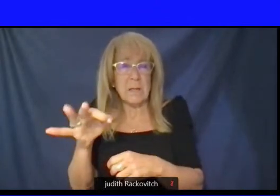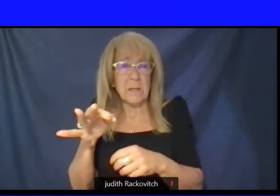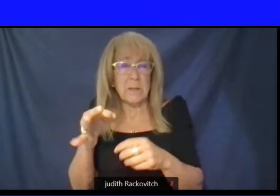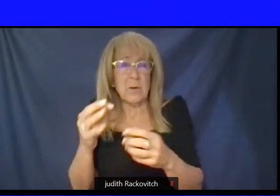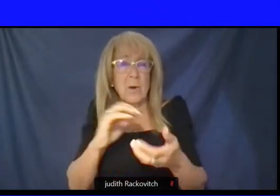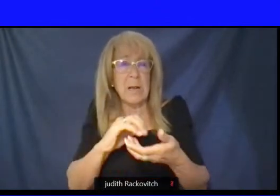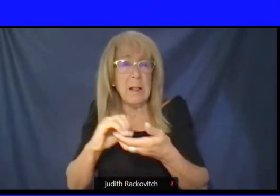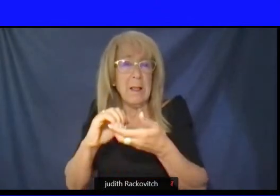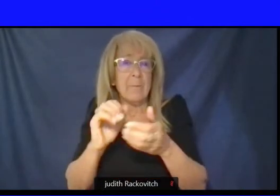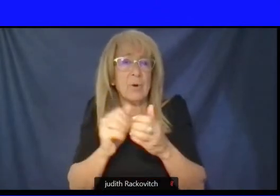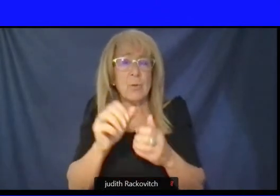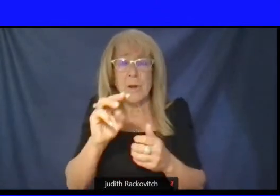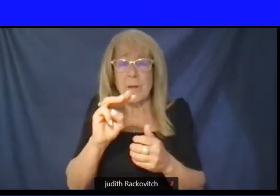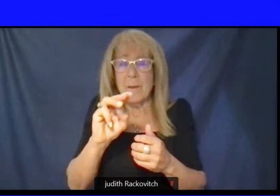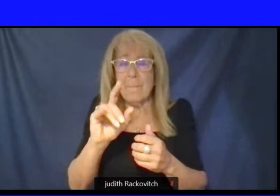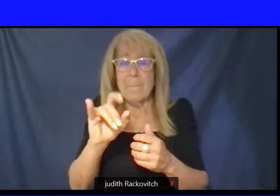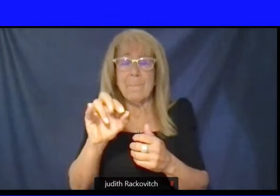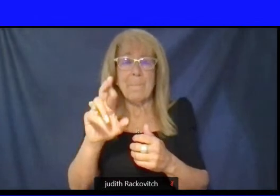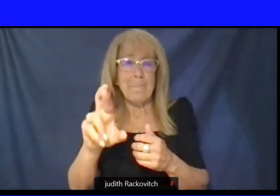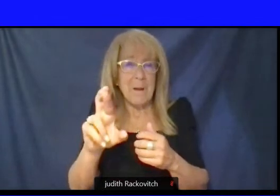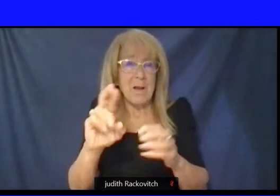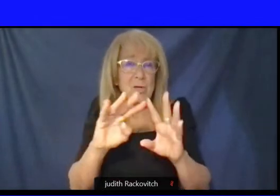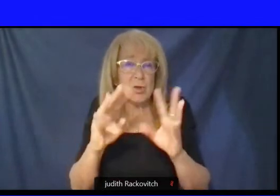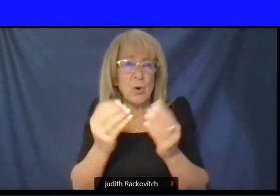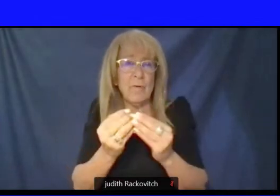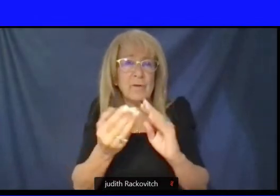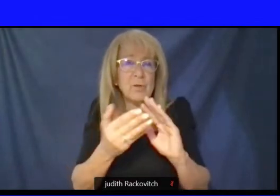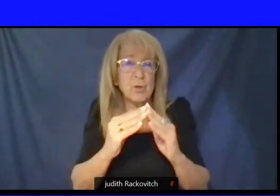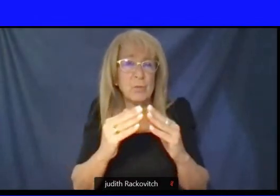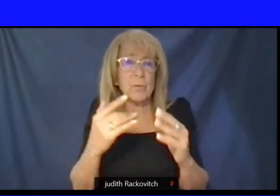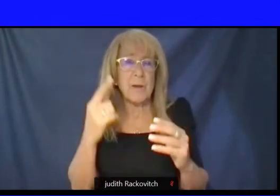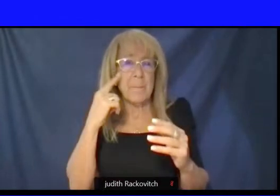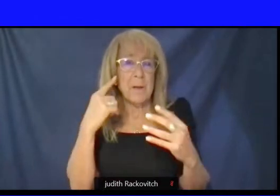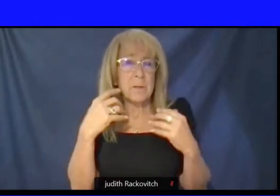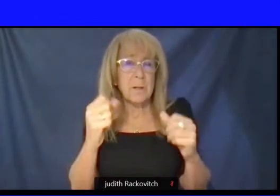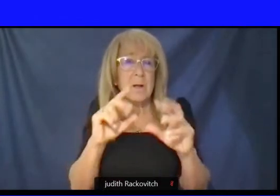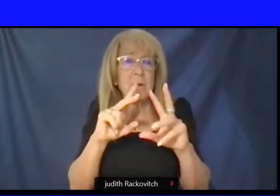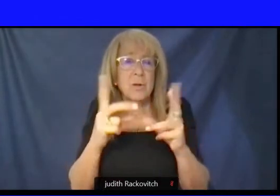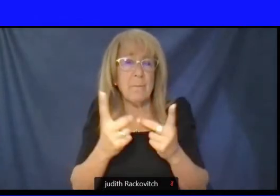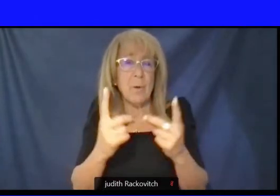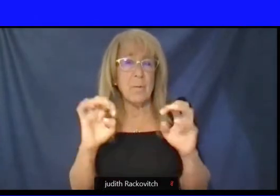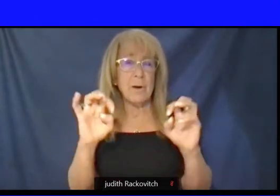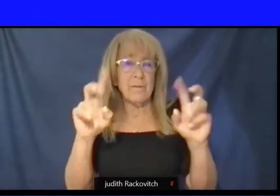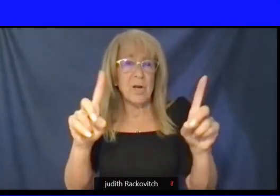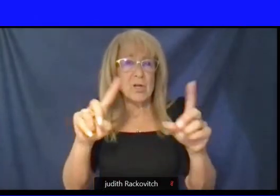clinics to continue to expand this program this fall.